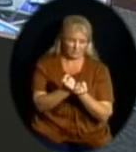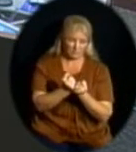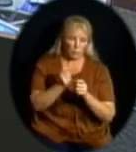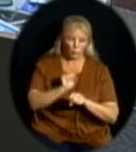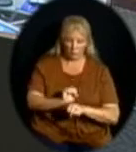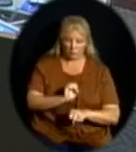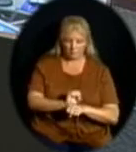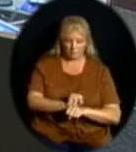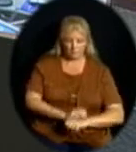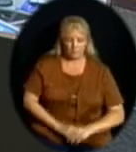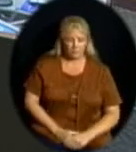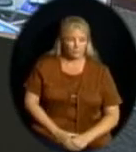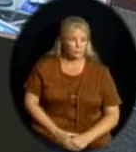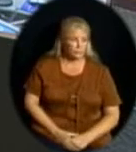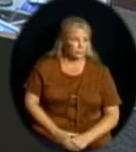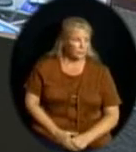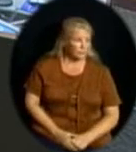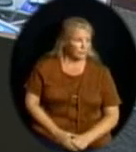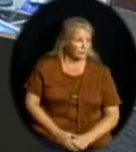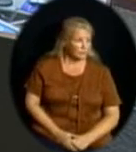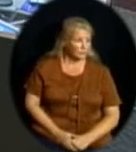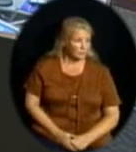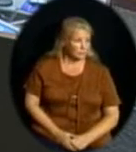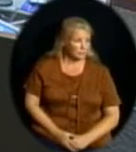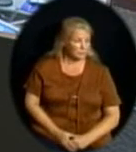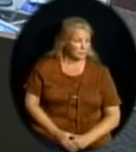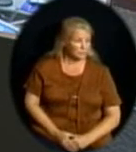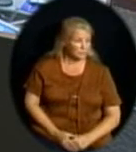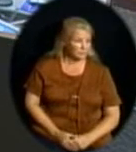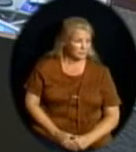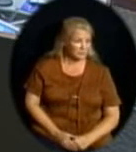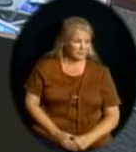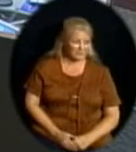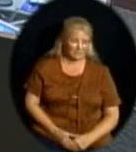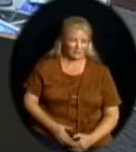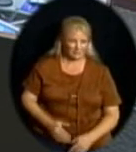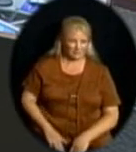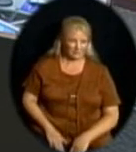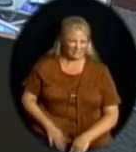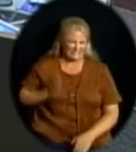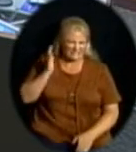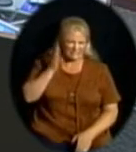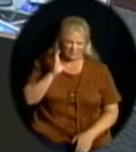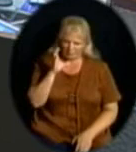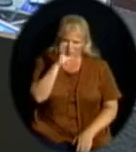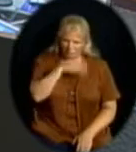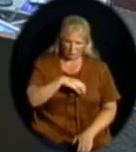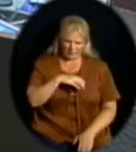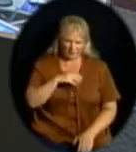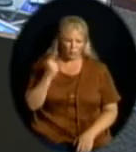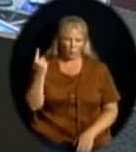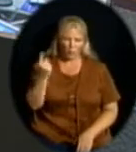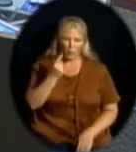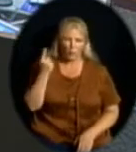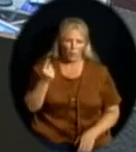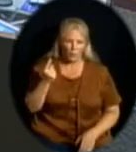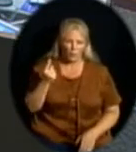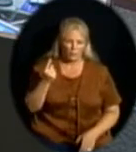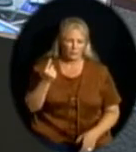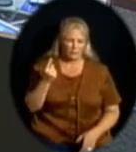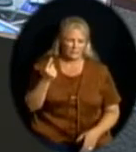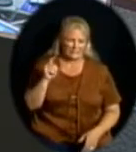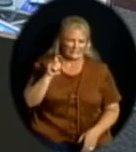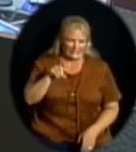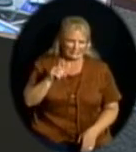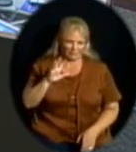you. Seems like it should take longer than 5 minutes to do this after all this time, right? It's kind of like Thanksgiving dinner. It takes